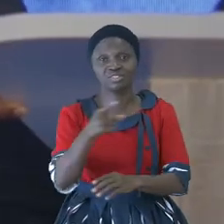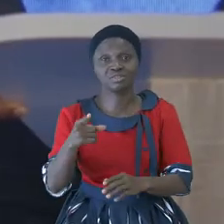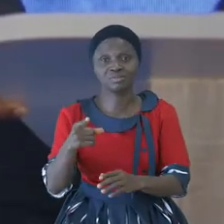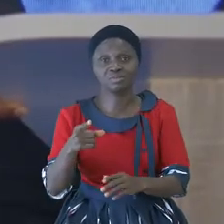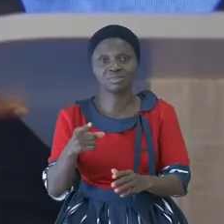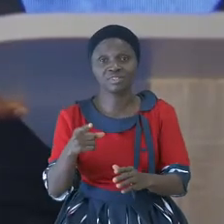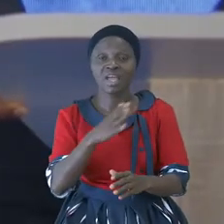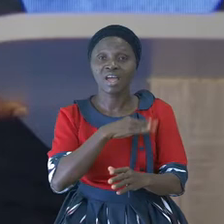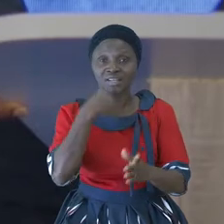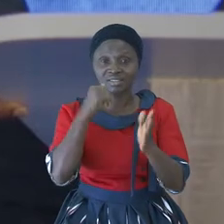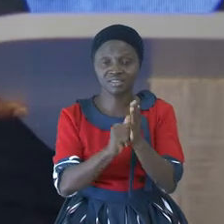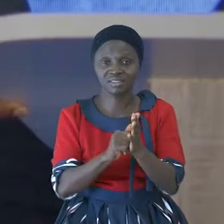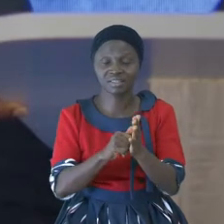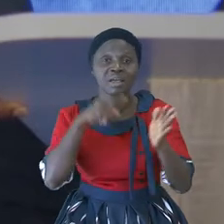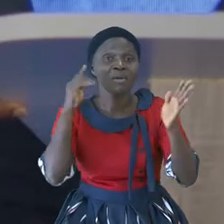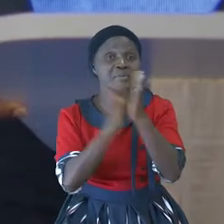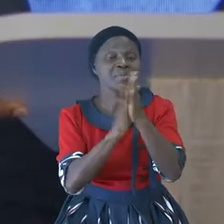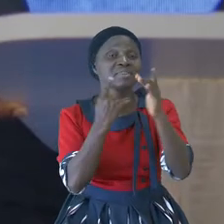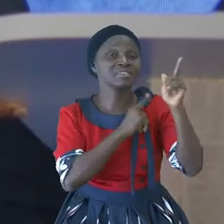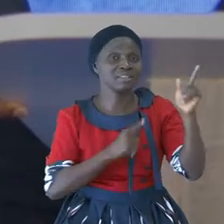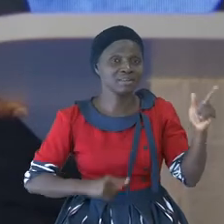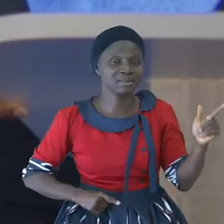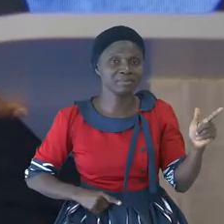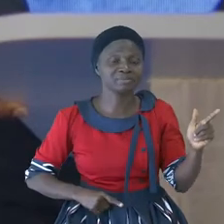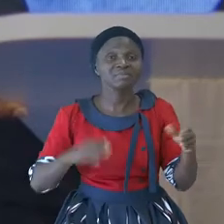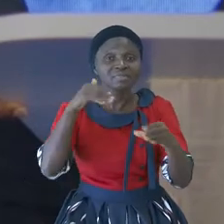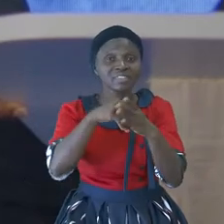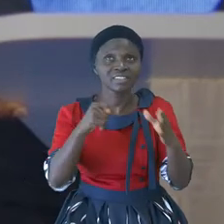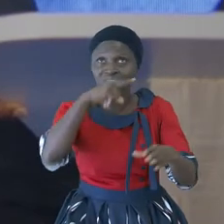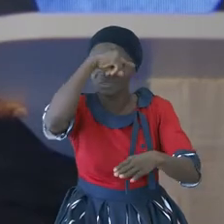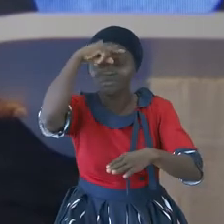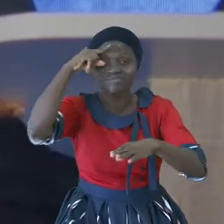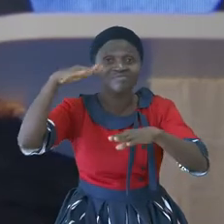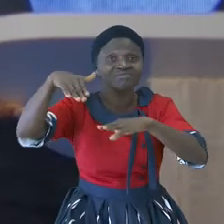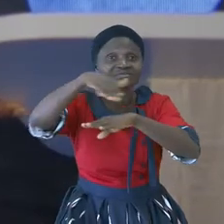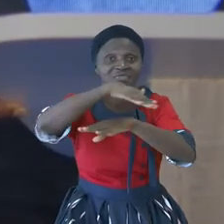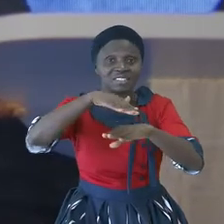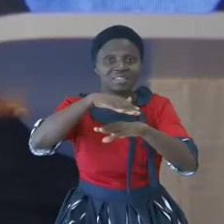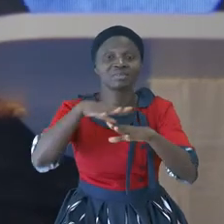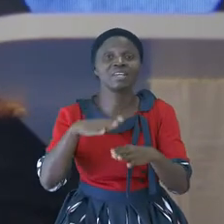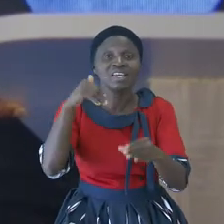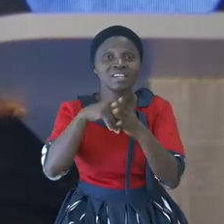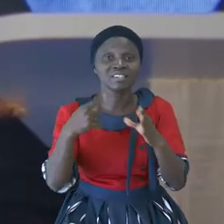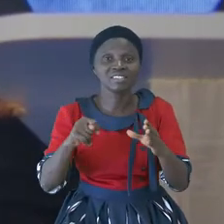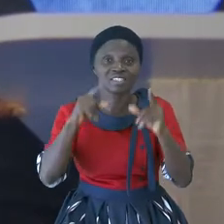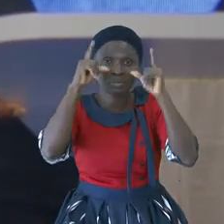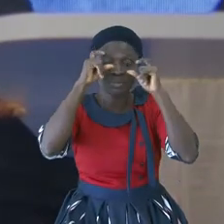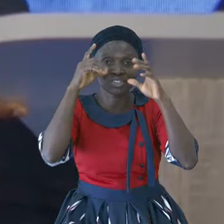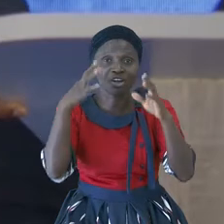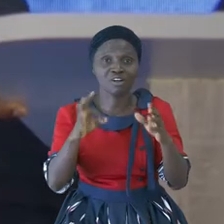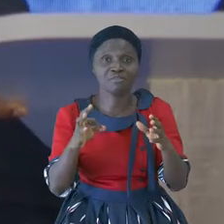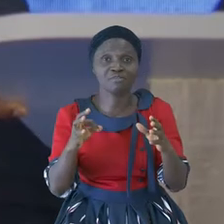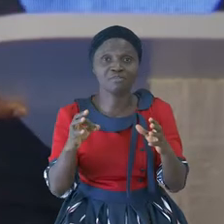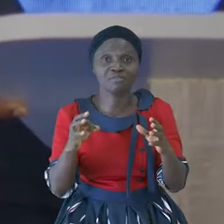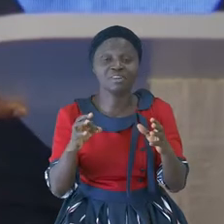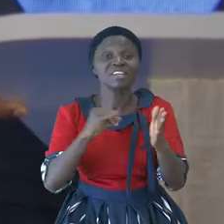say, praise the Lord, is the shadow of a lion. Praise the Lord, is the picture of an animal. Praise